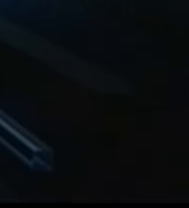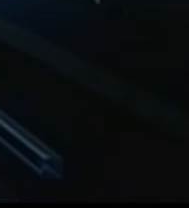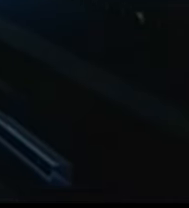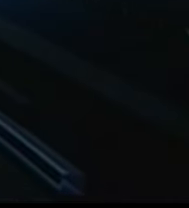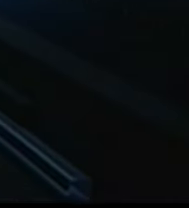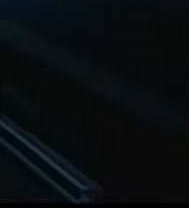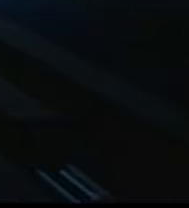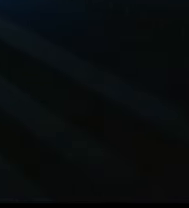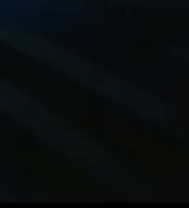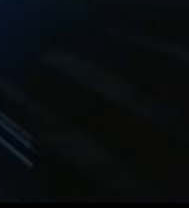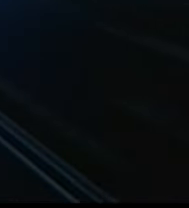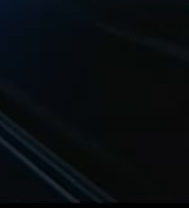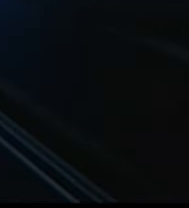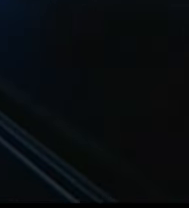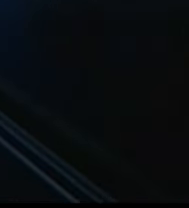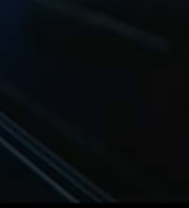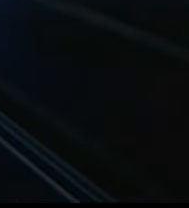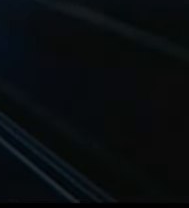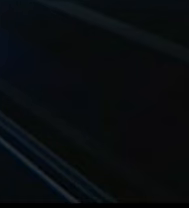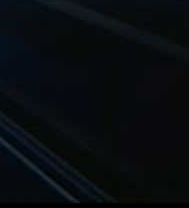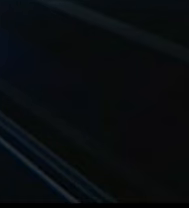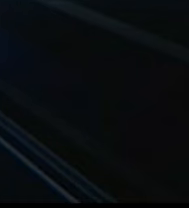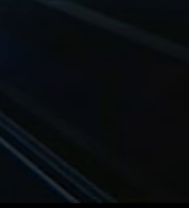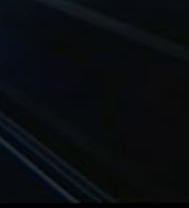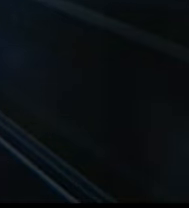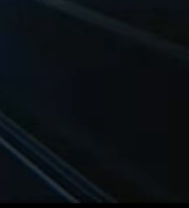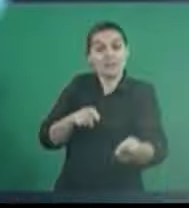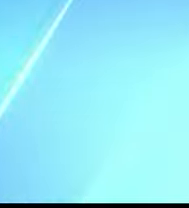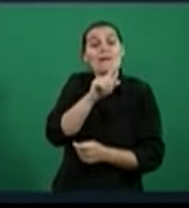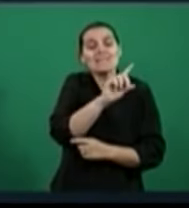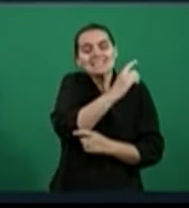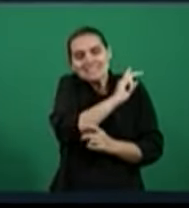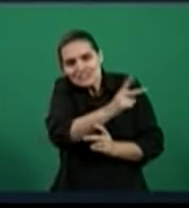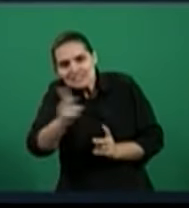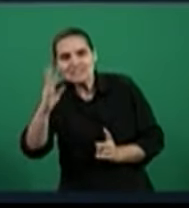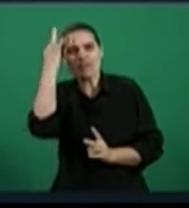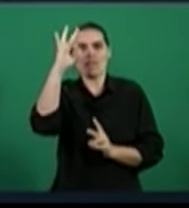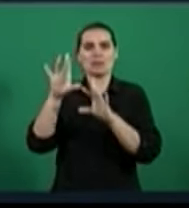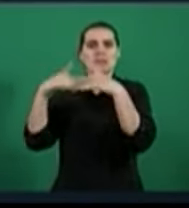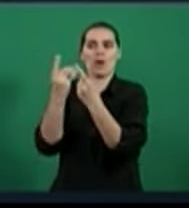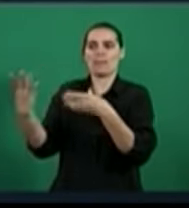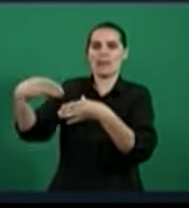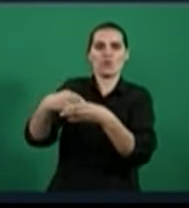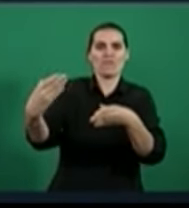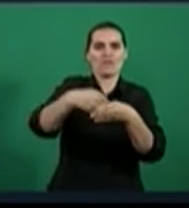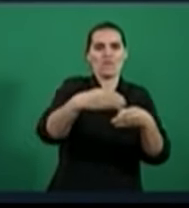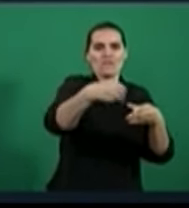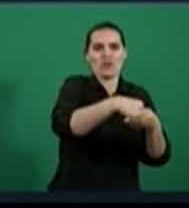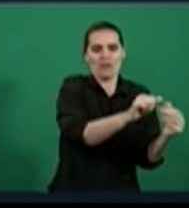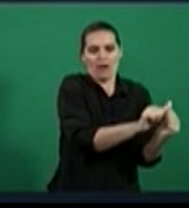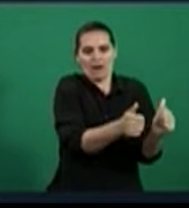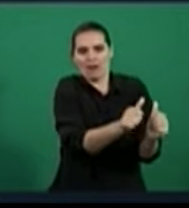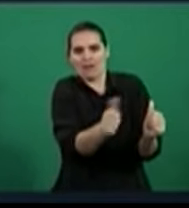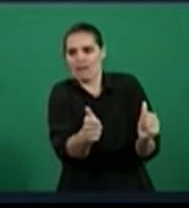government departments that are involved. Some of the requirements relate to supervision